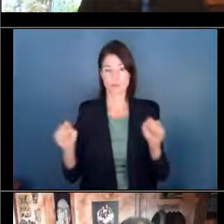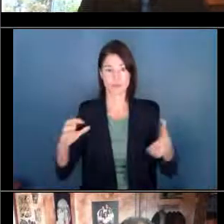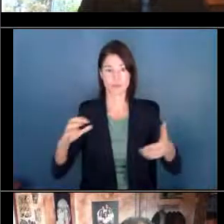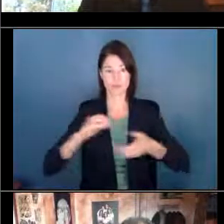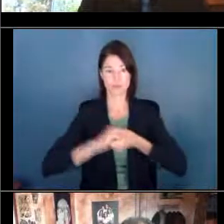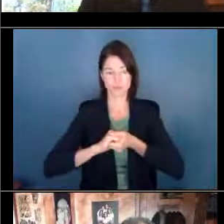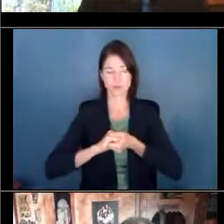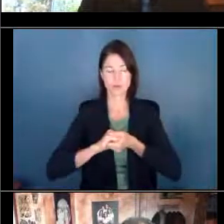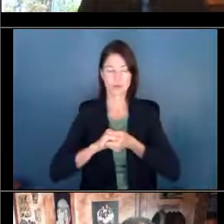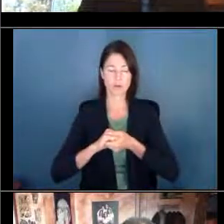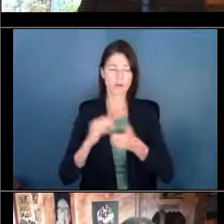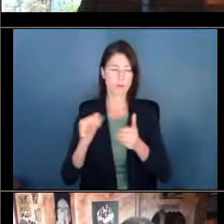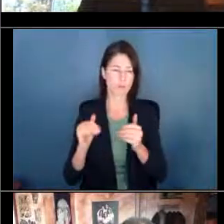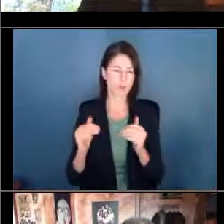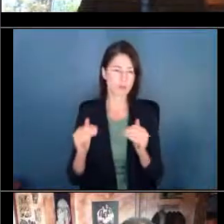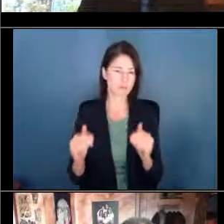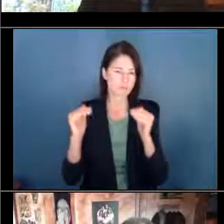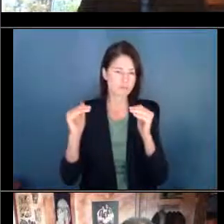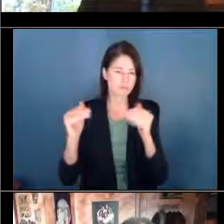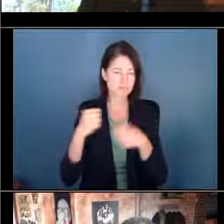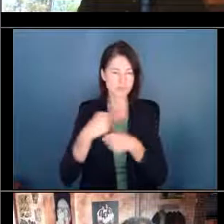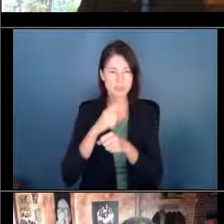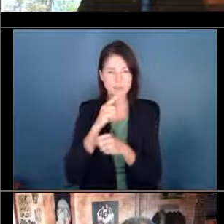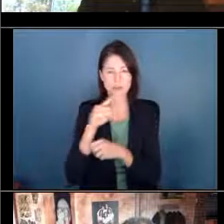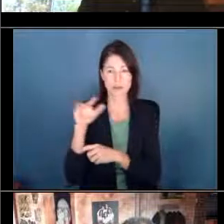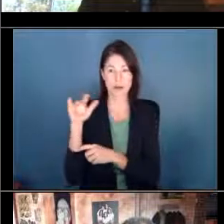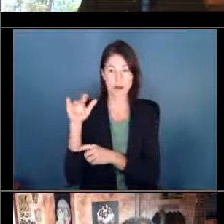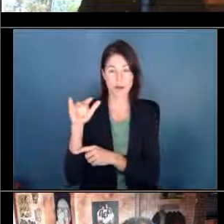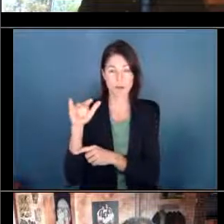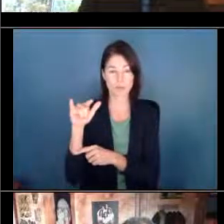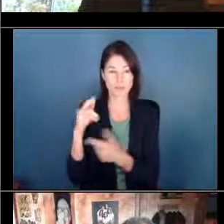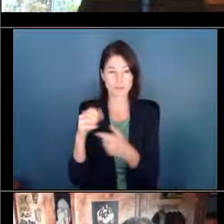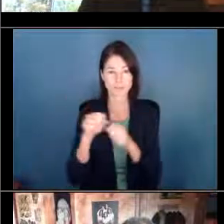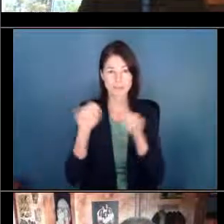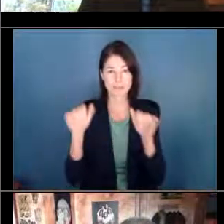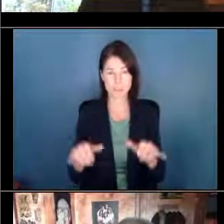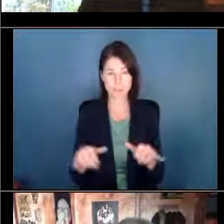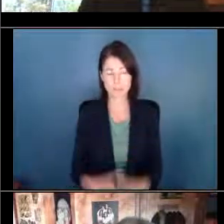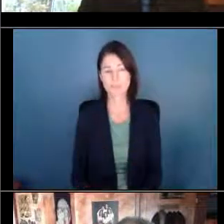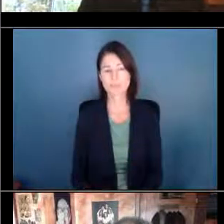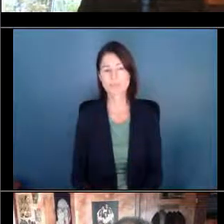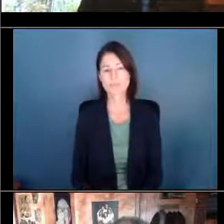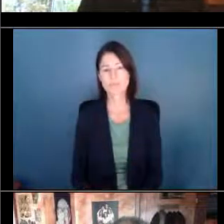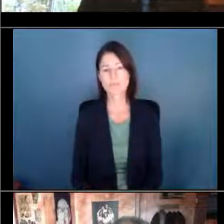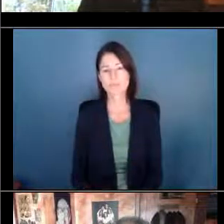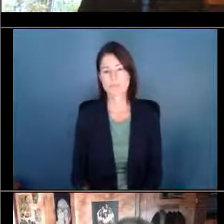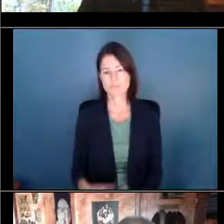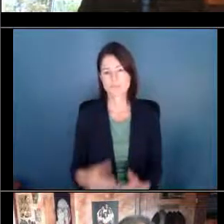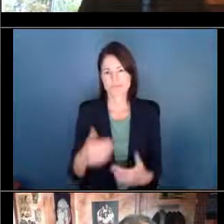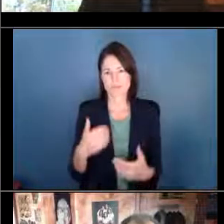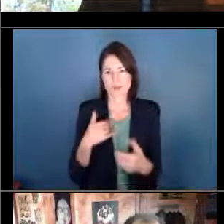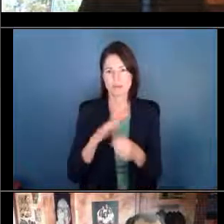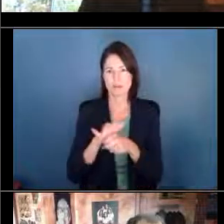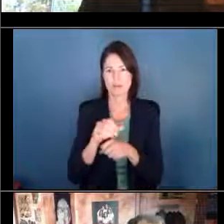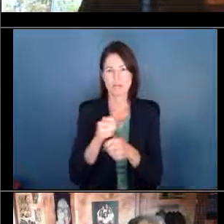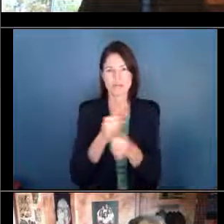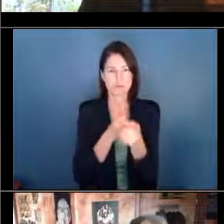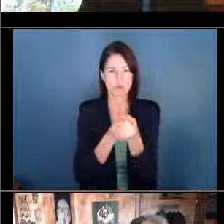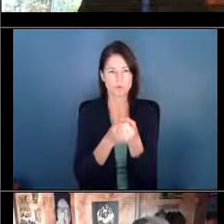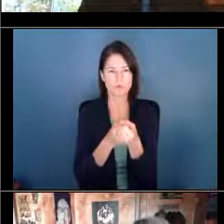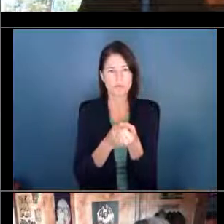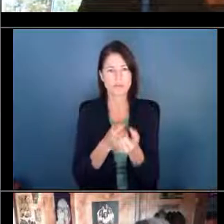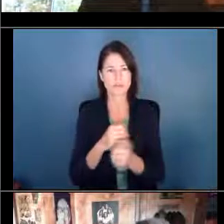advance to the point where we're ensuring that the airport system is also giving the support it needs to meet all of your state needs. And we do want to meet